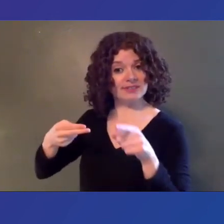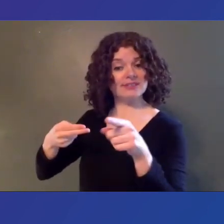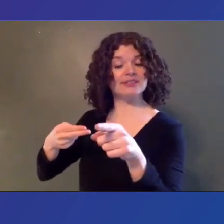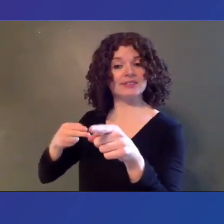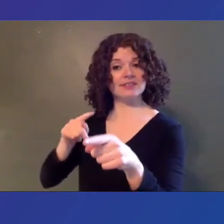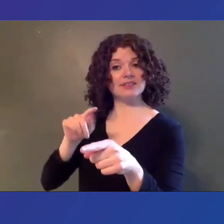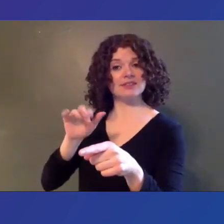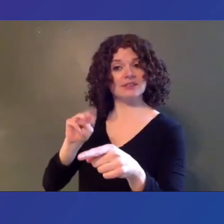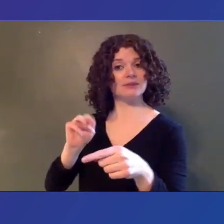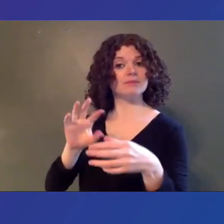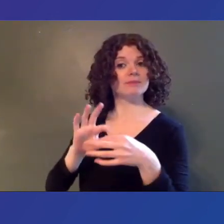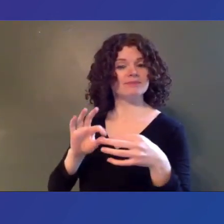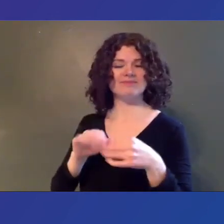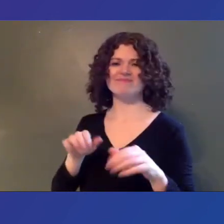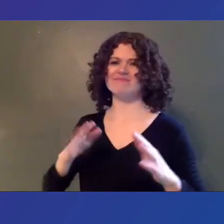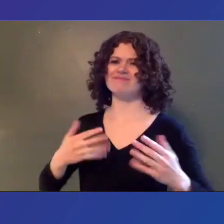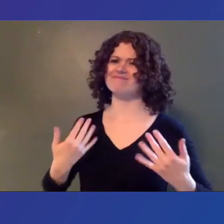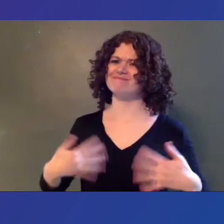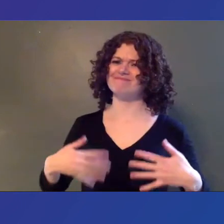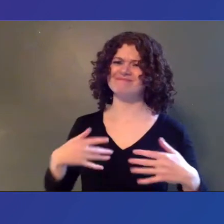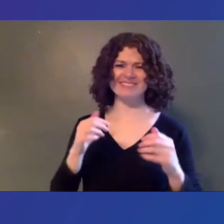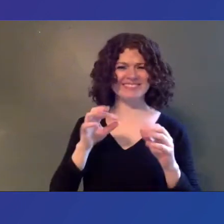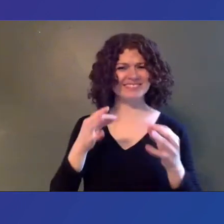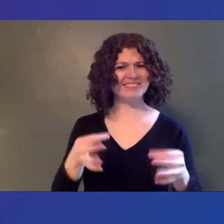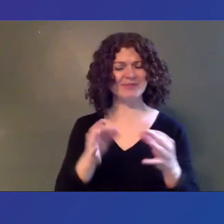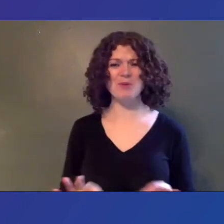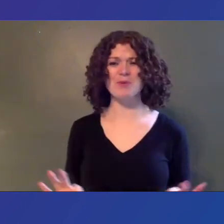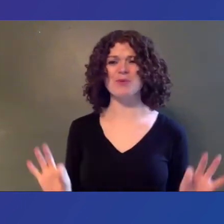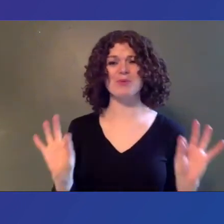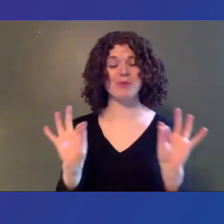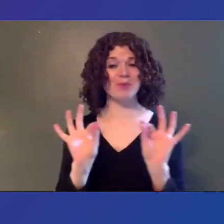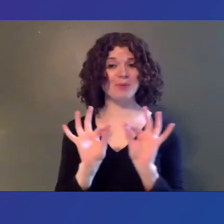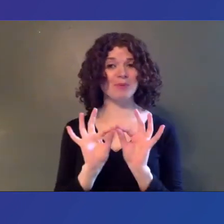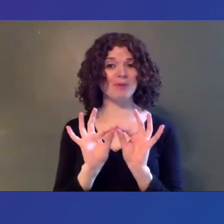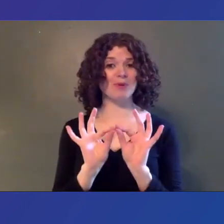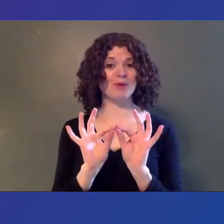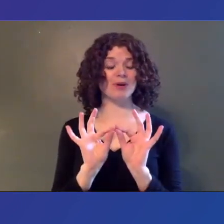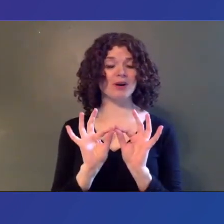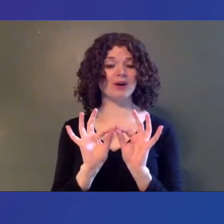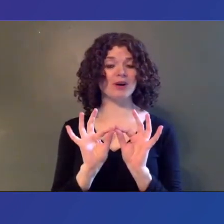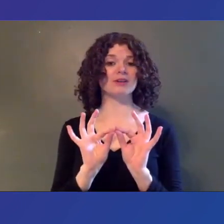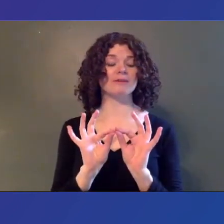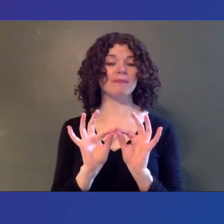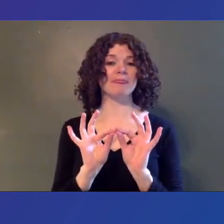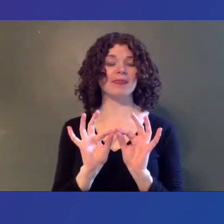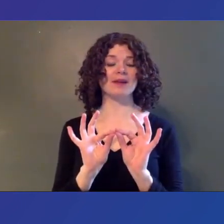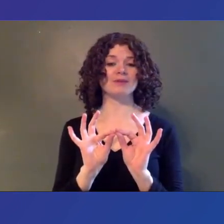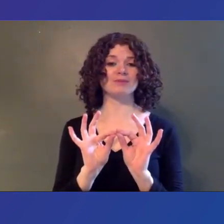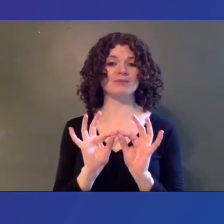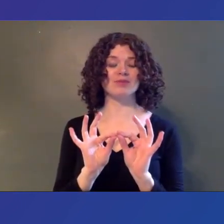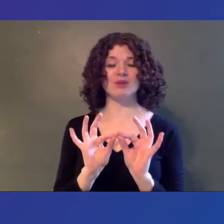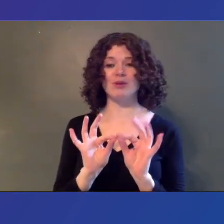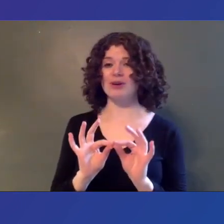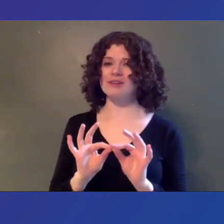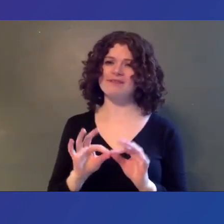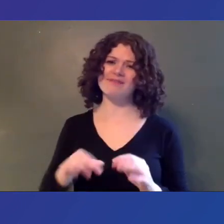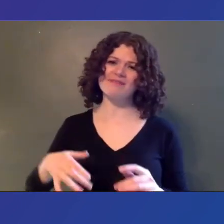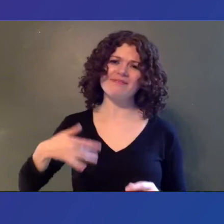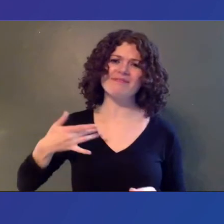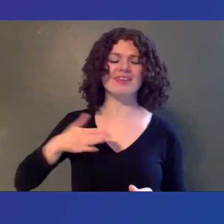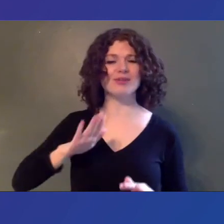I find that so important, along with maybe this feeds into it, sensing your body.